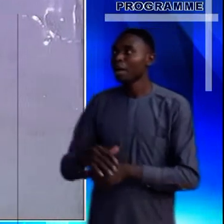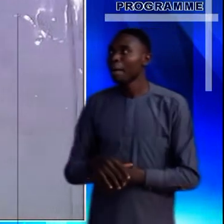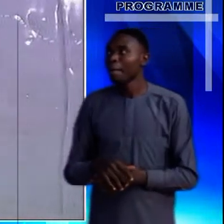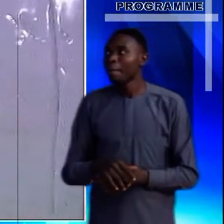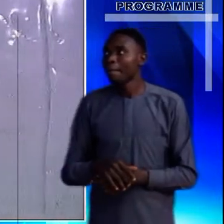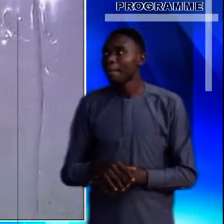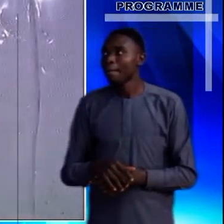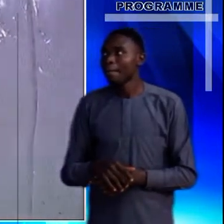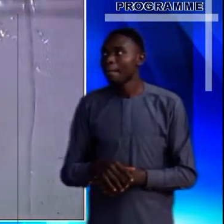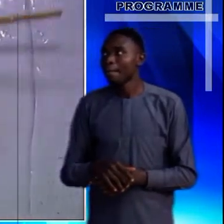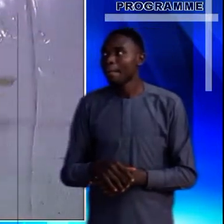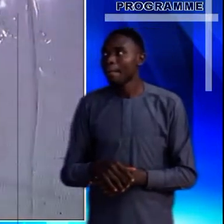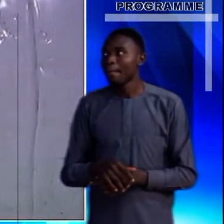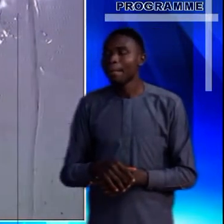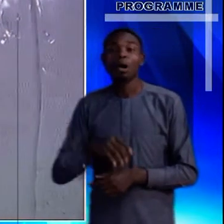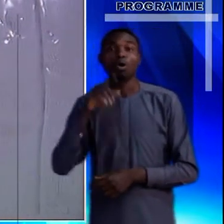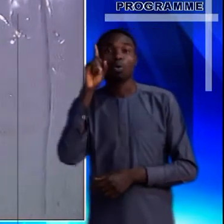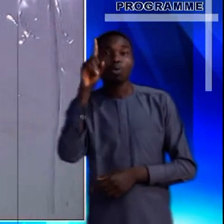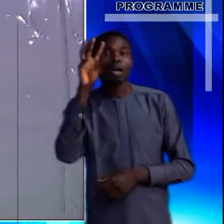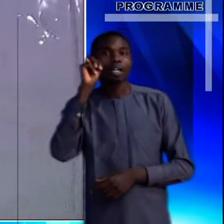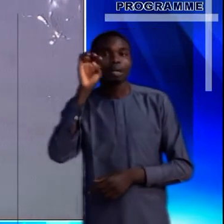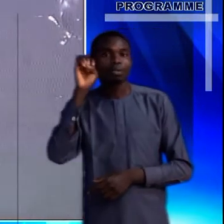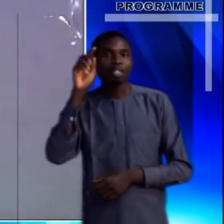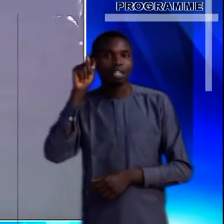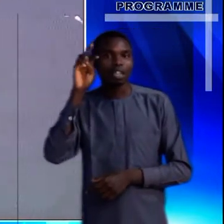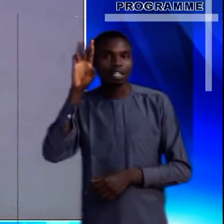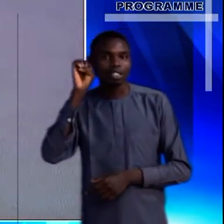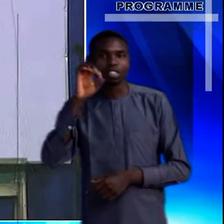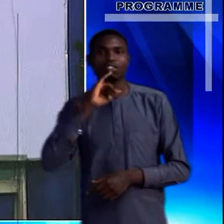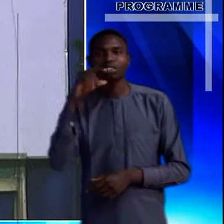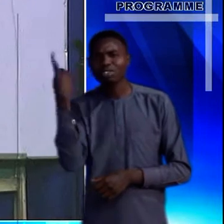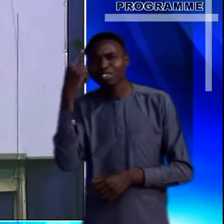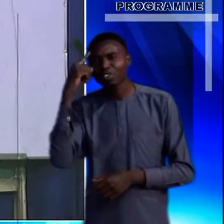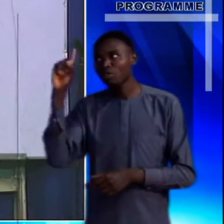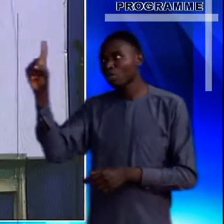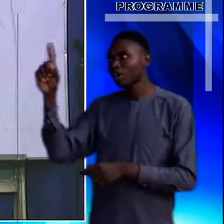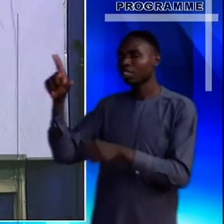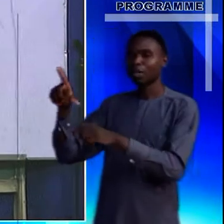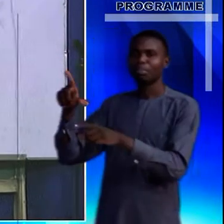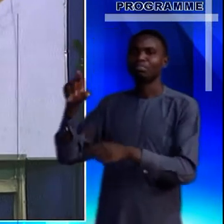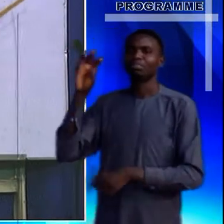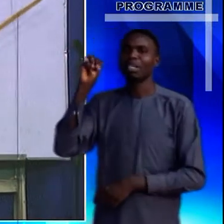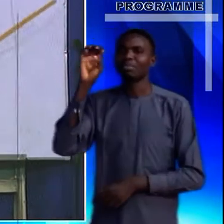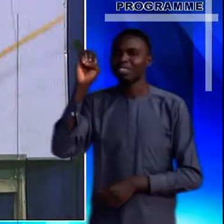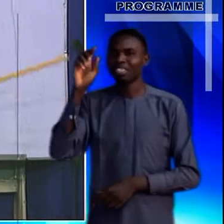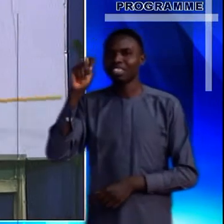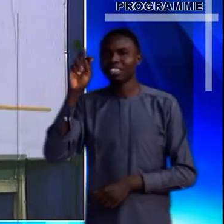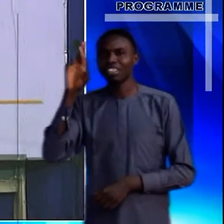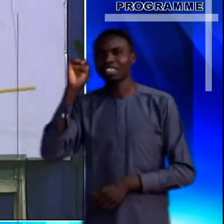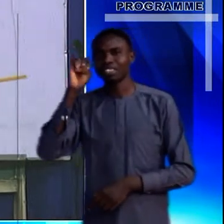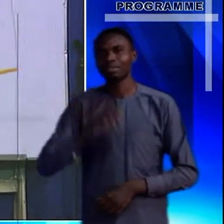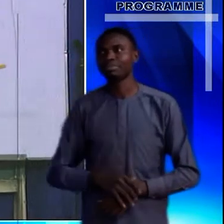1 meter, it is only for this edge to here. So if from here to here is 1 meter